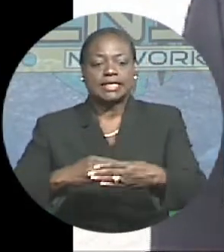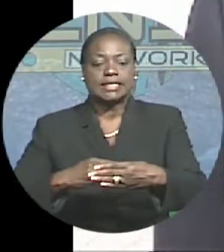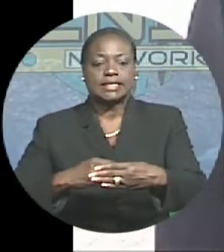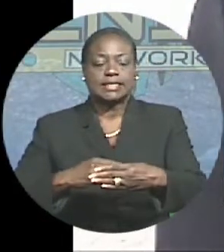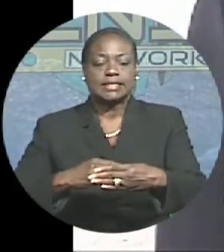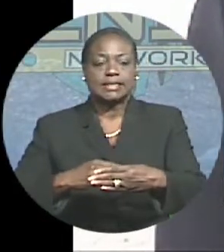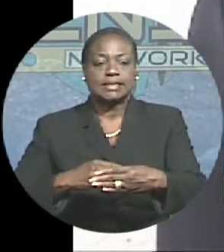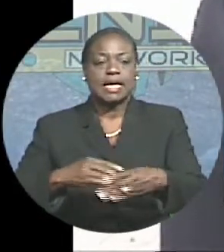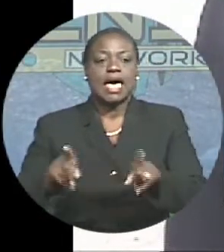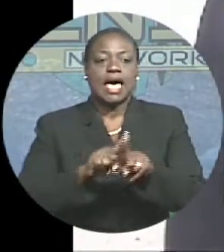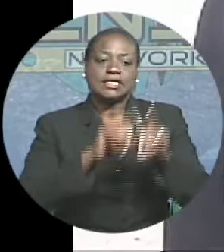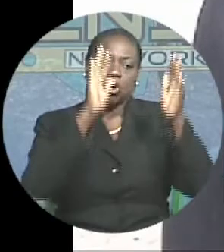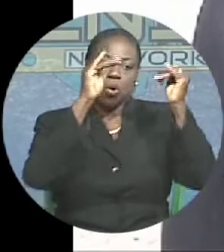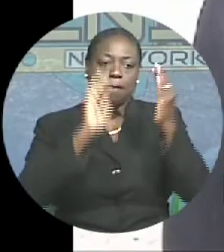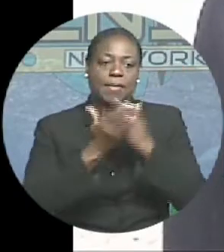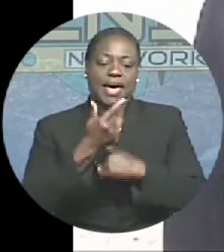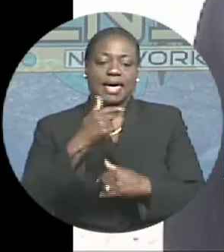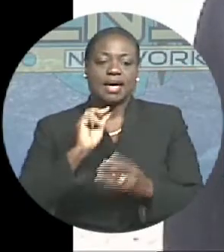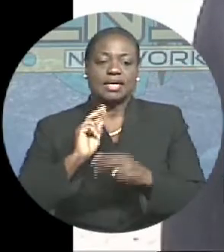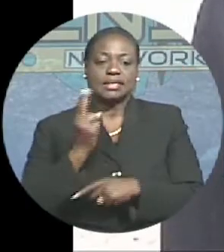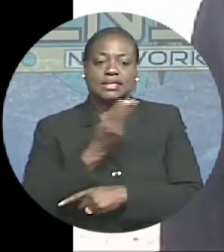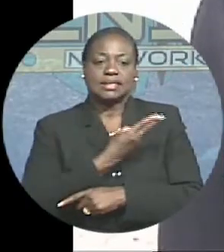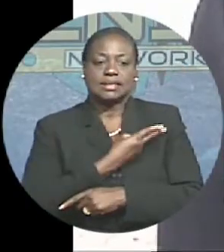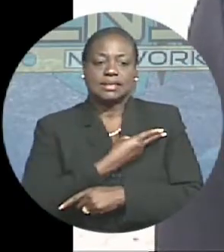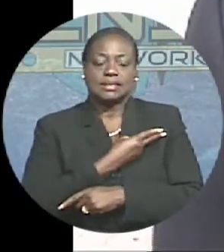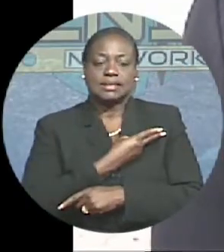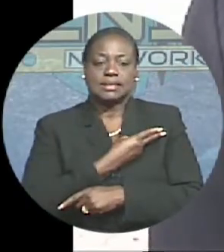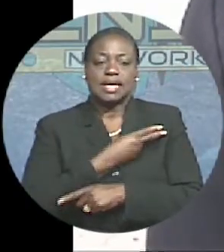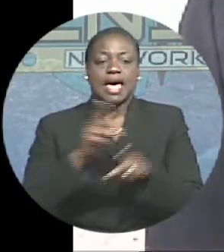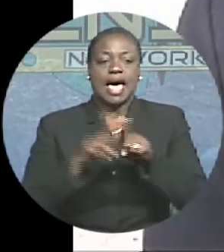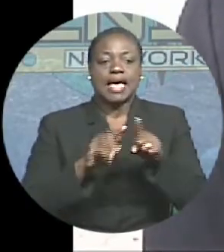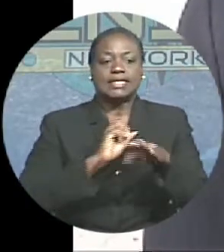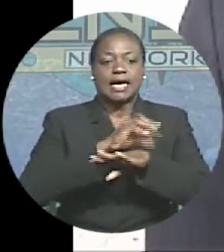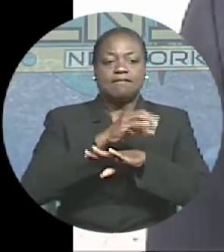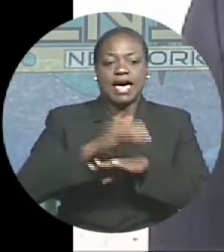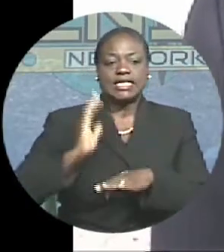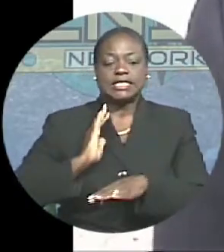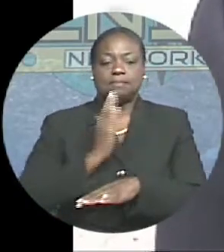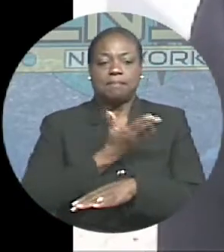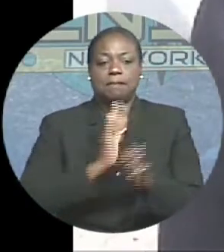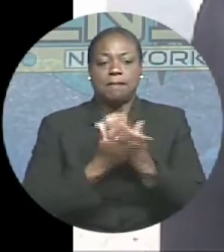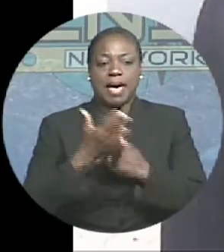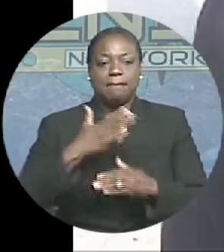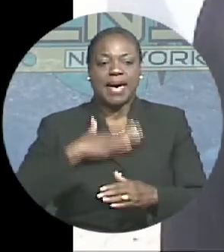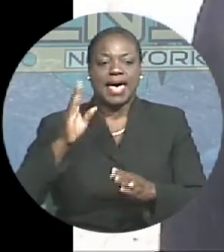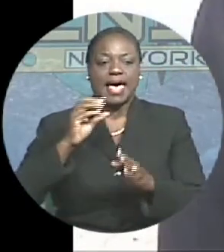as anticipated by us and as advised by my advisors.